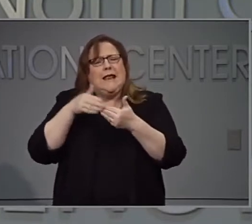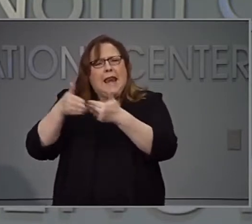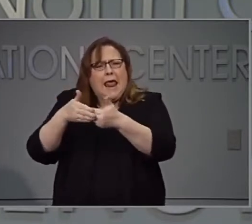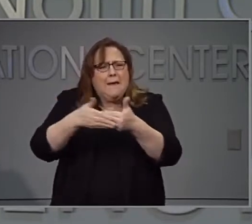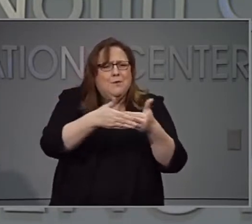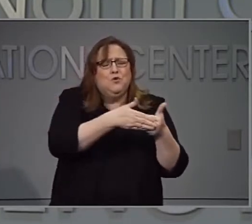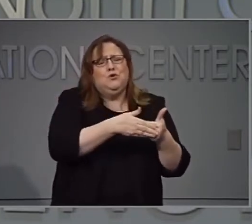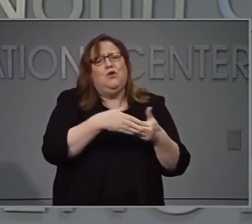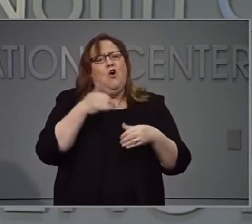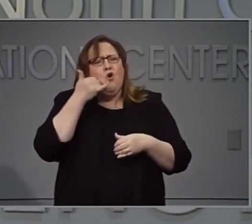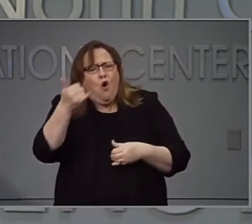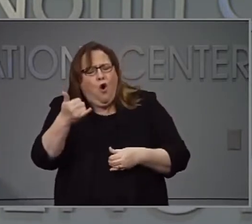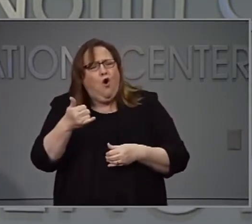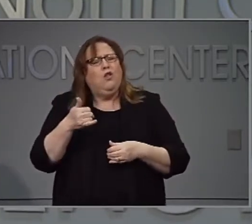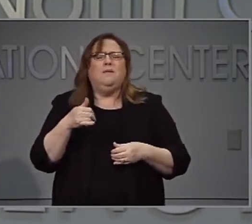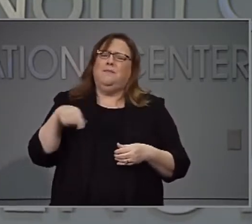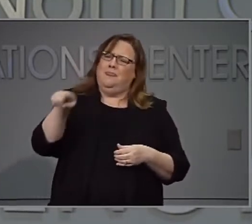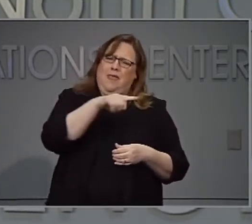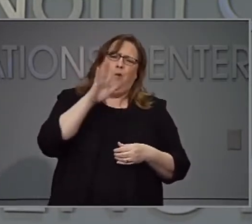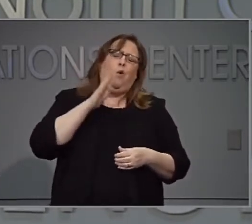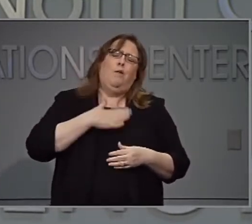Governor.